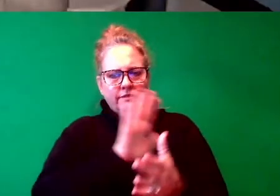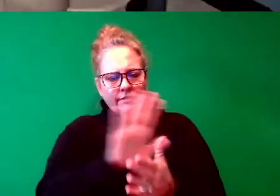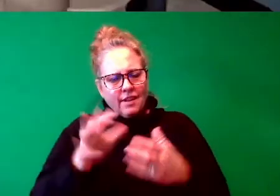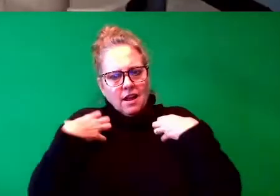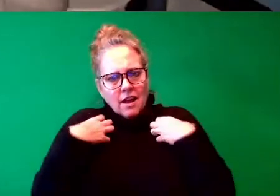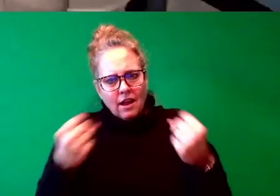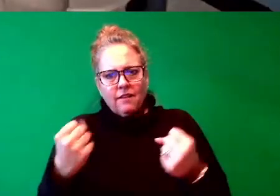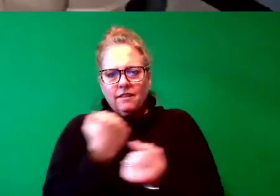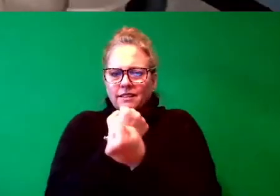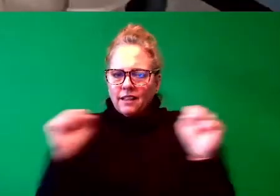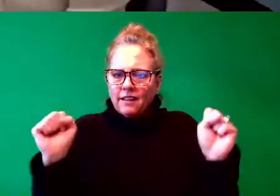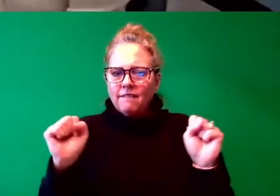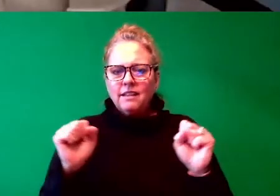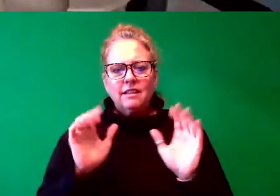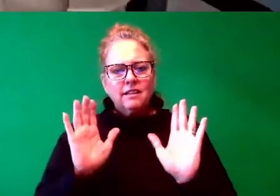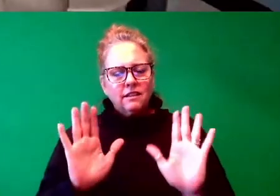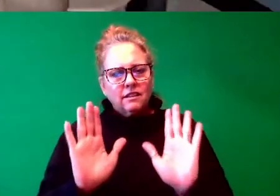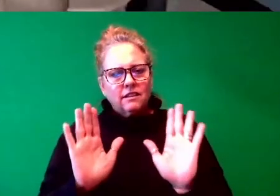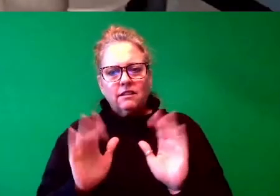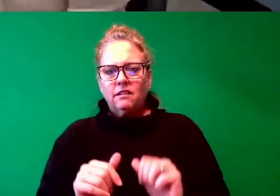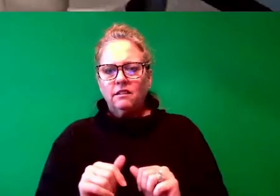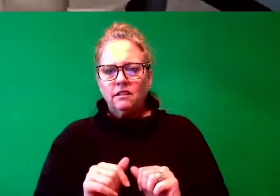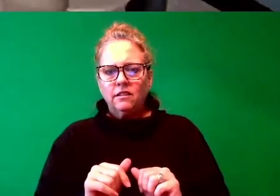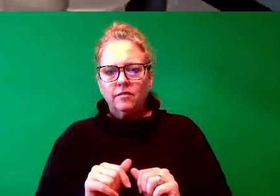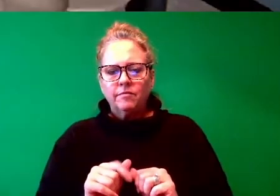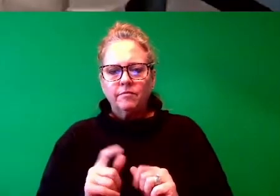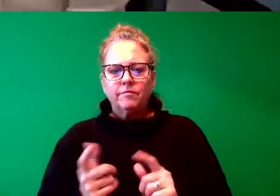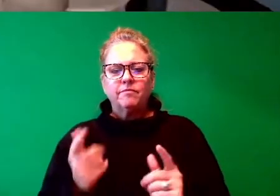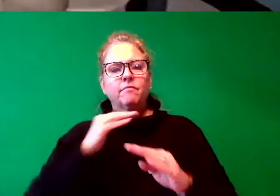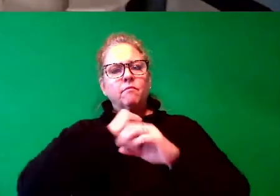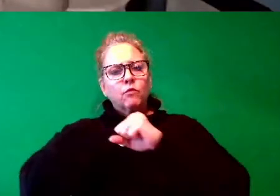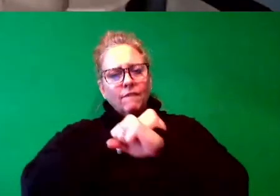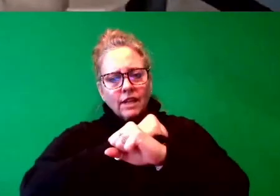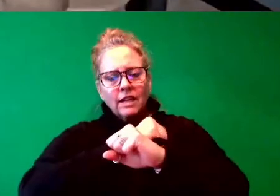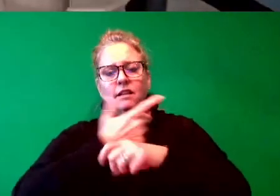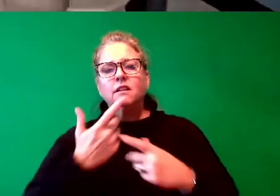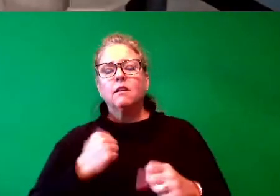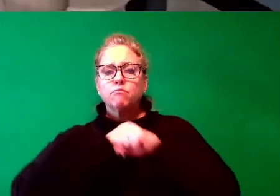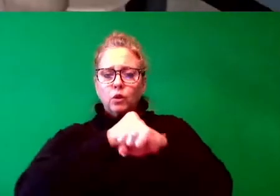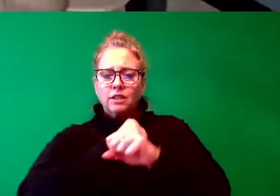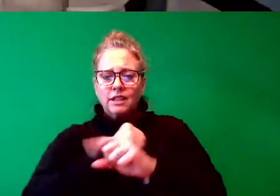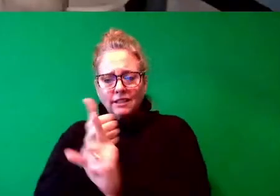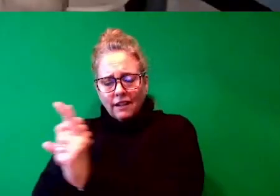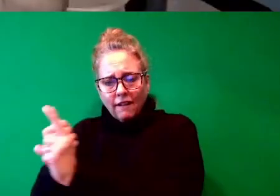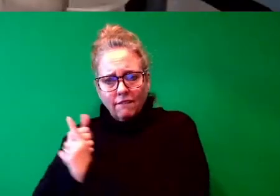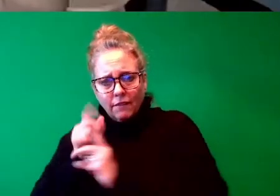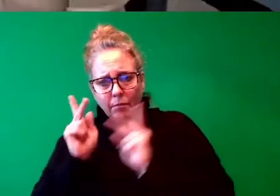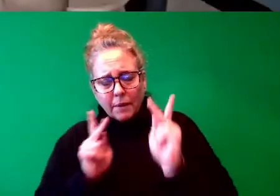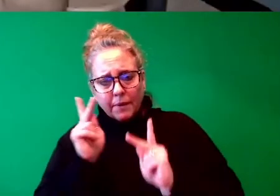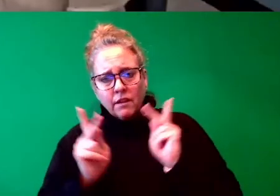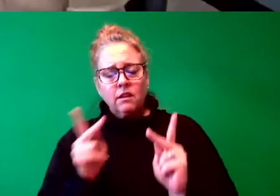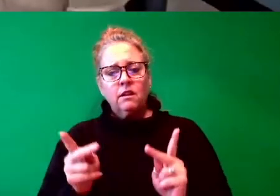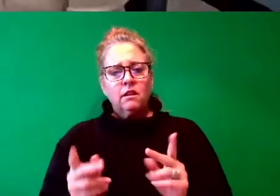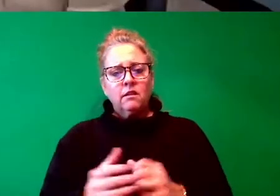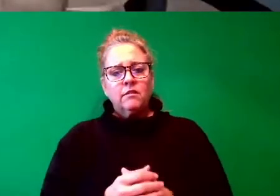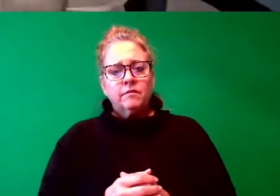time, prevent, promote, protect. And I fully well believe in this